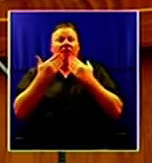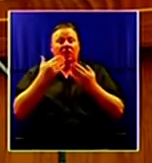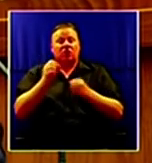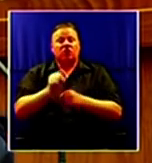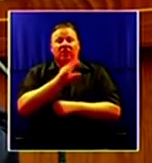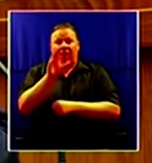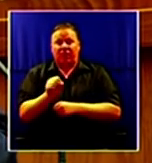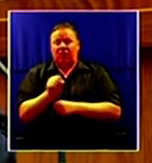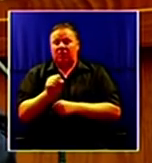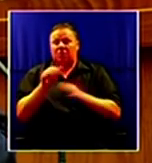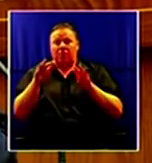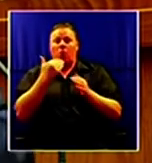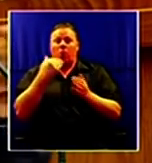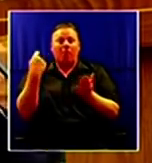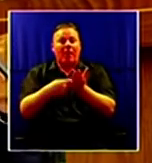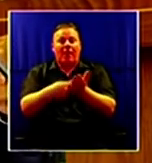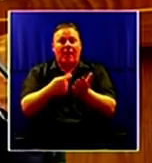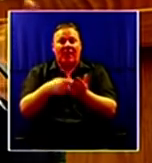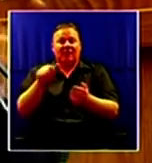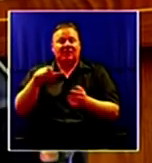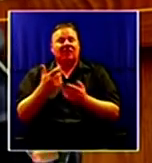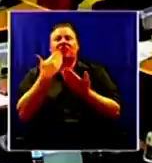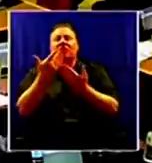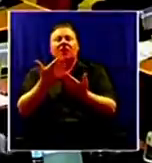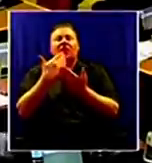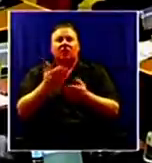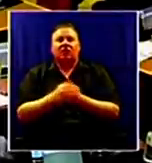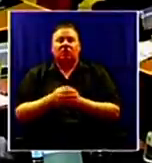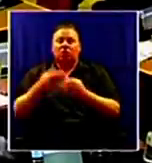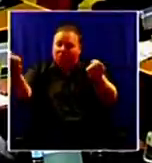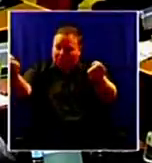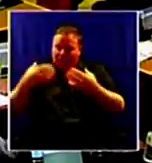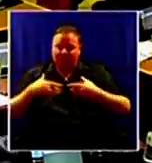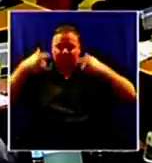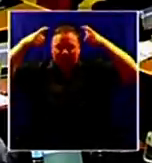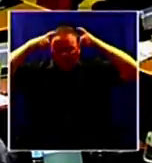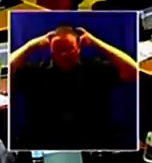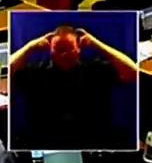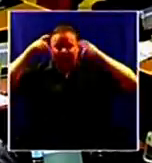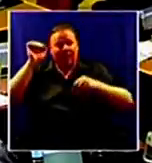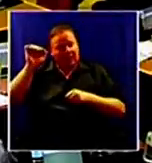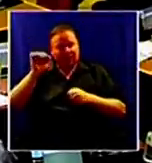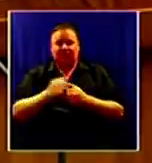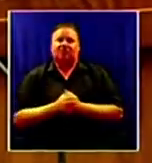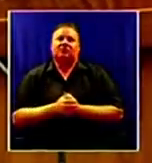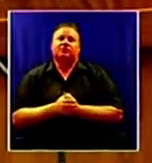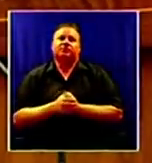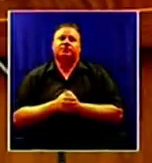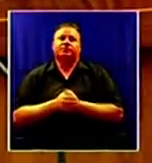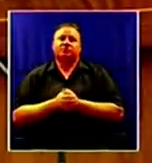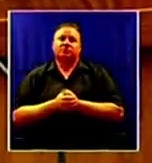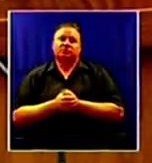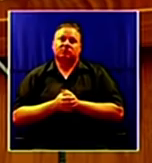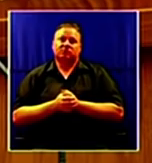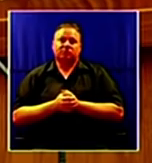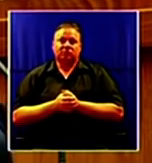to pay their taxes, rendering unto Caesar what belongs to Caesar.